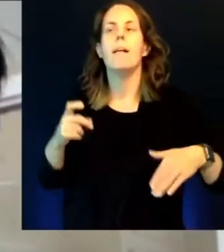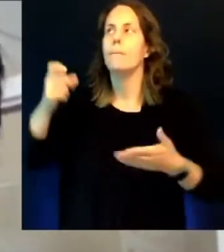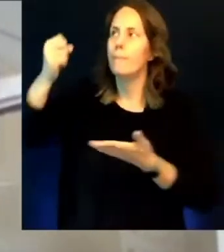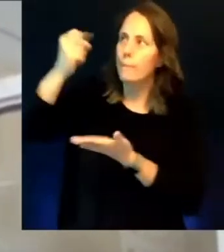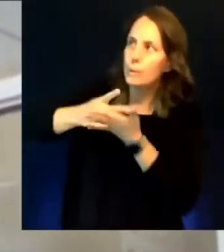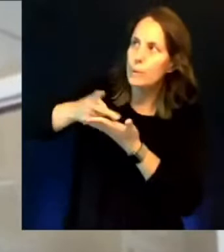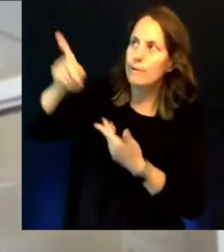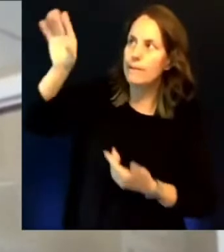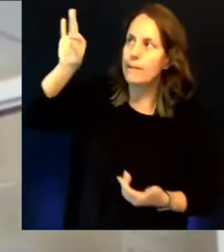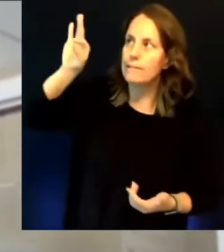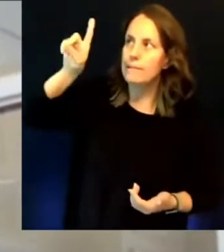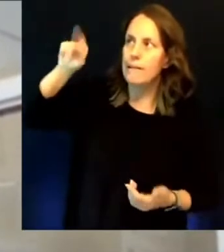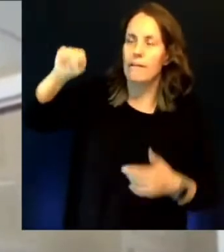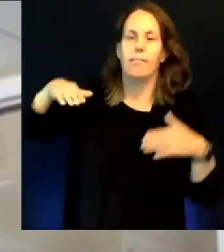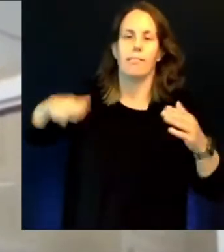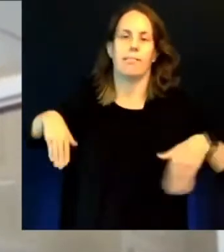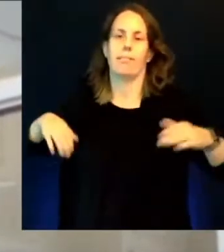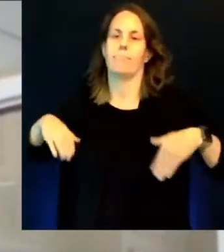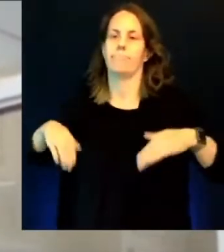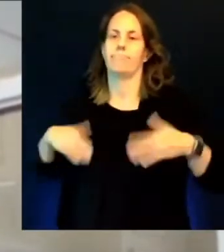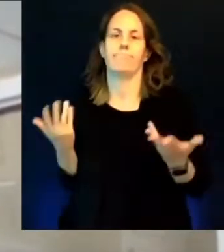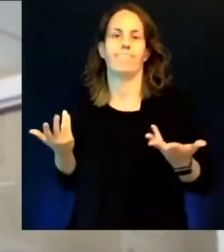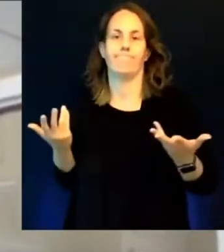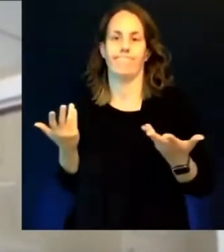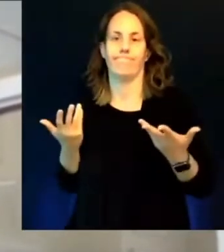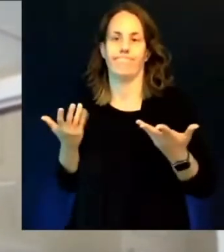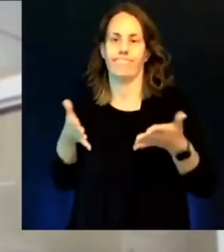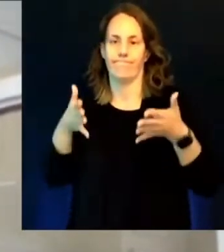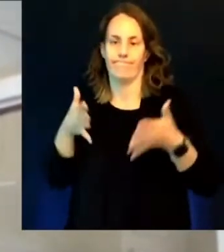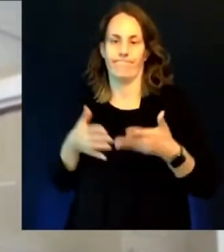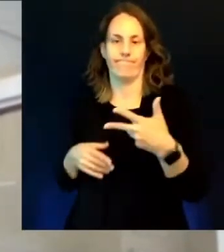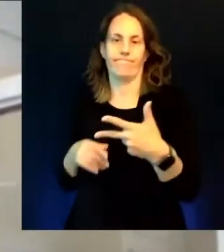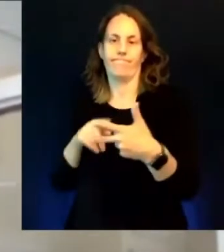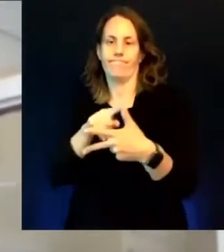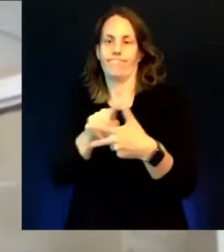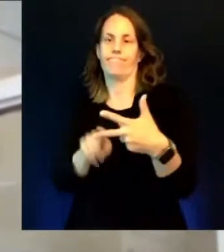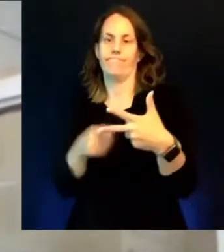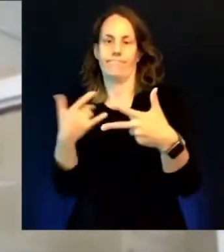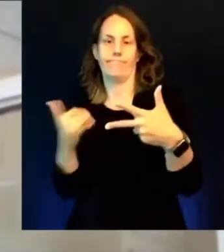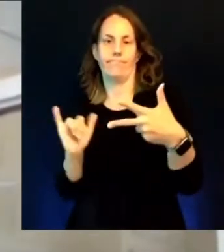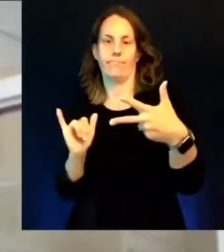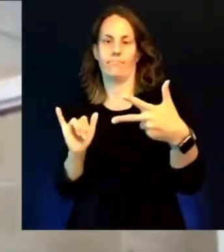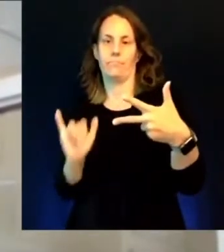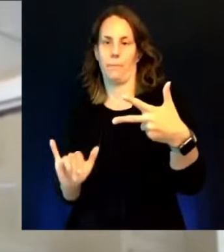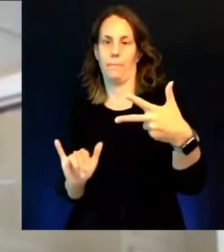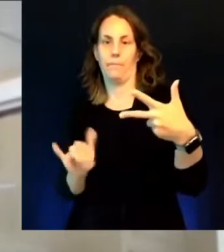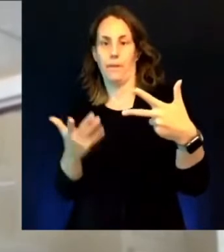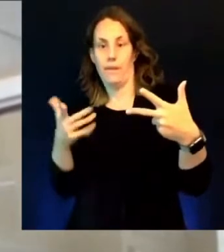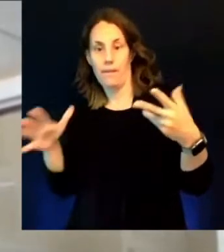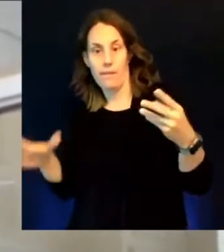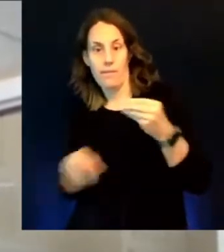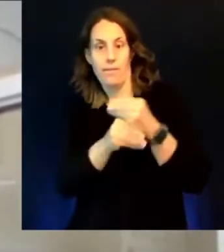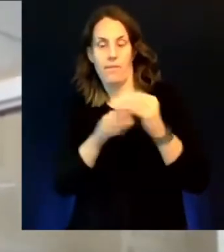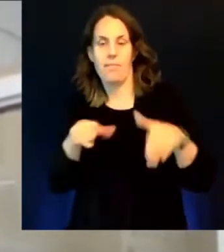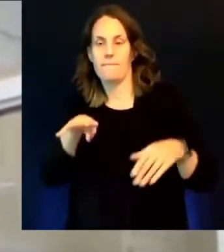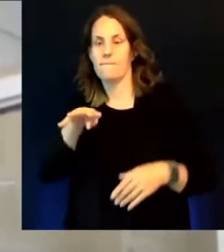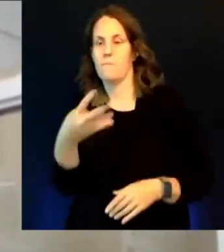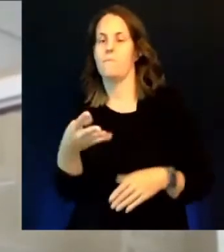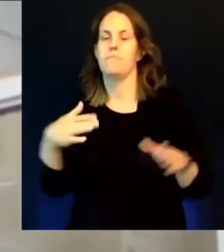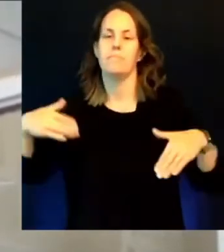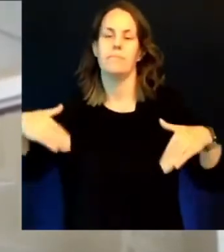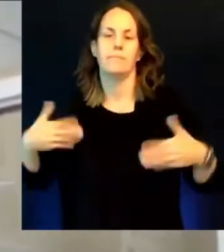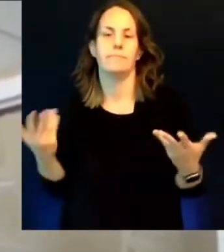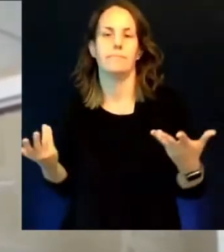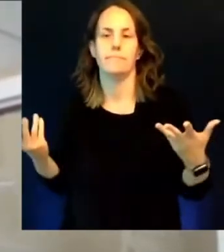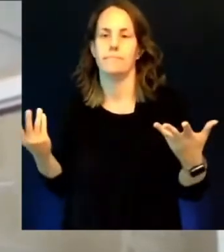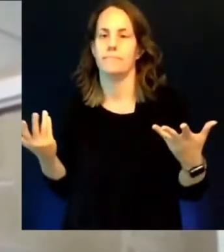It'll still, where it is in the process, we're not exactly sure. I don't have an estimated date on when the FDA